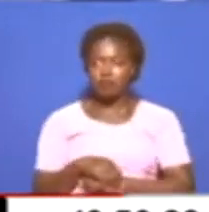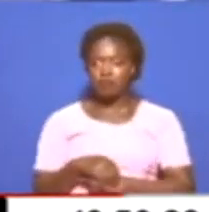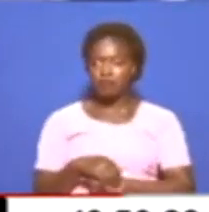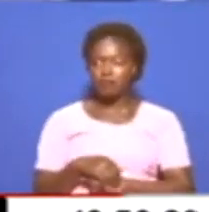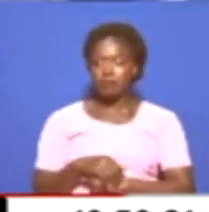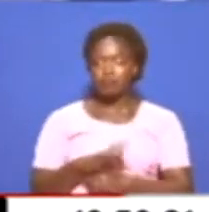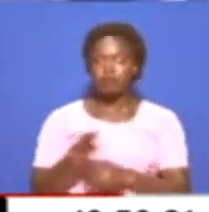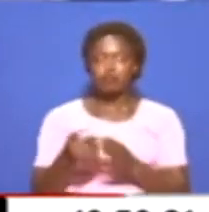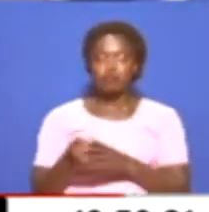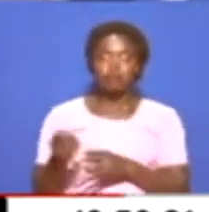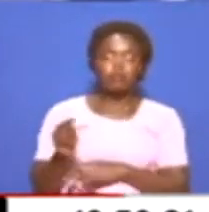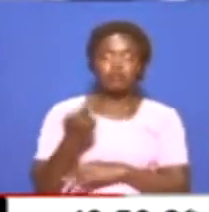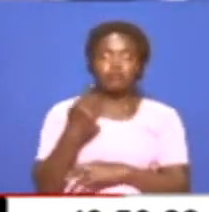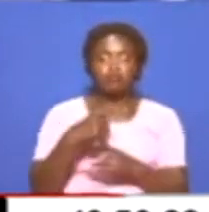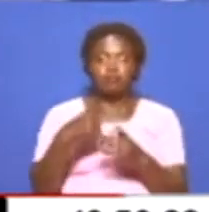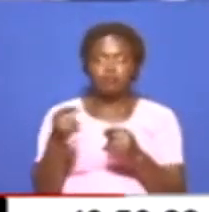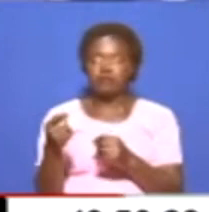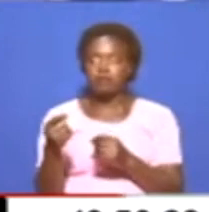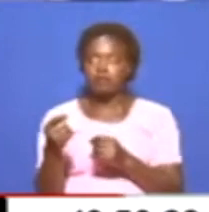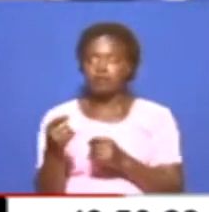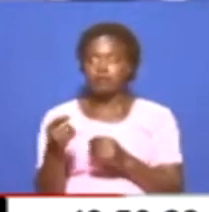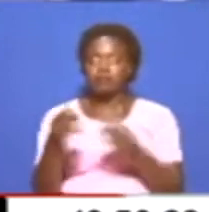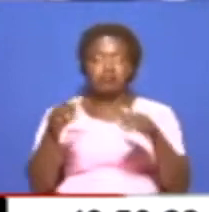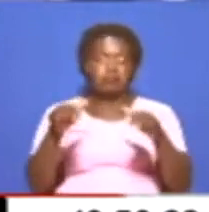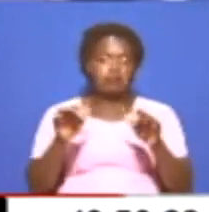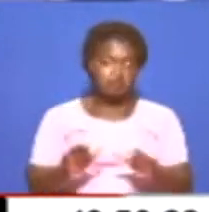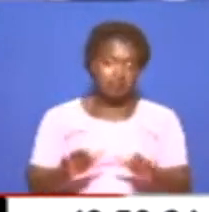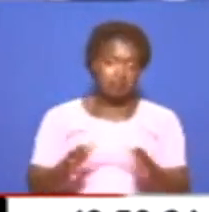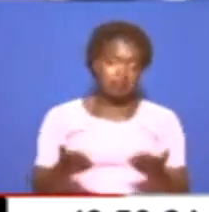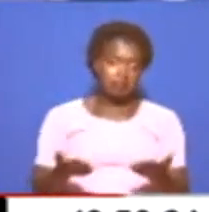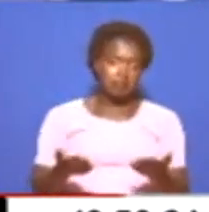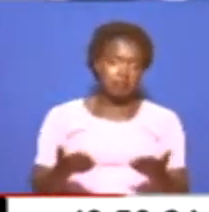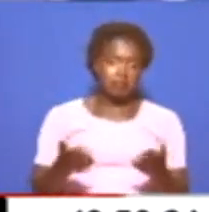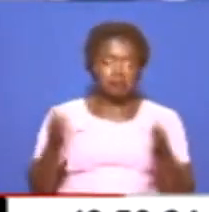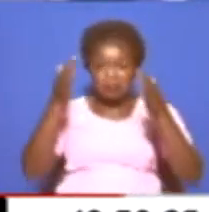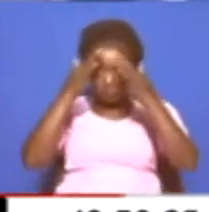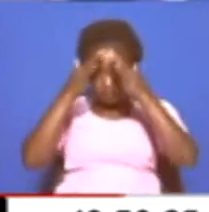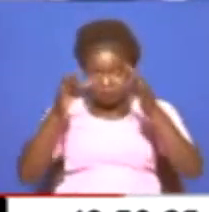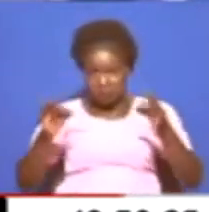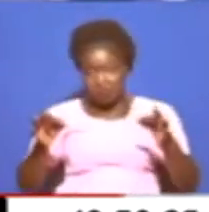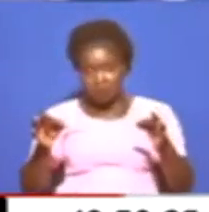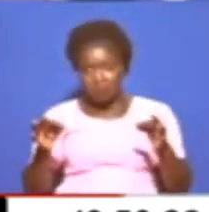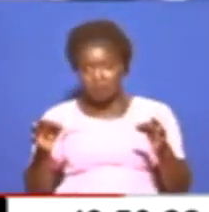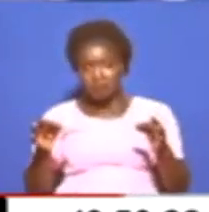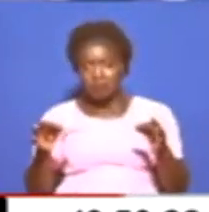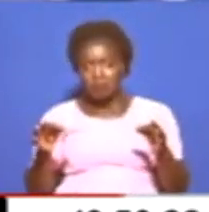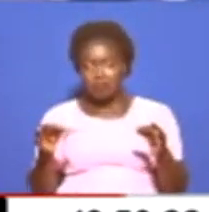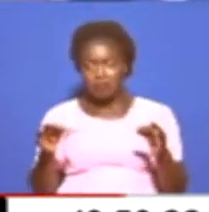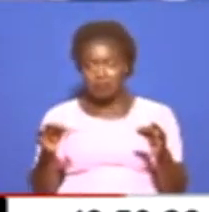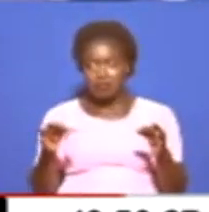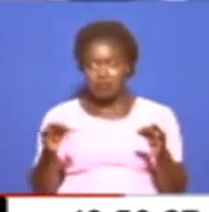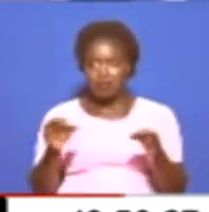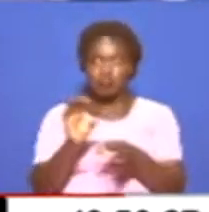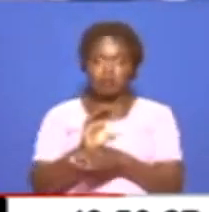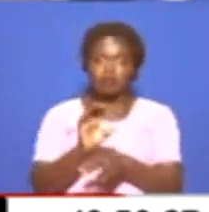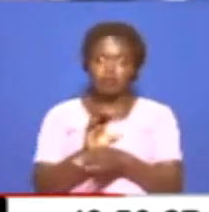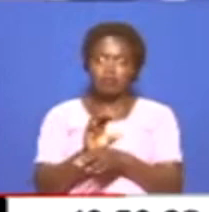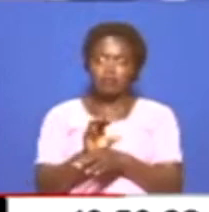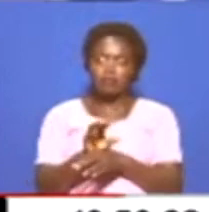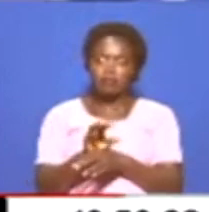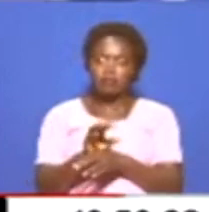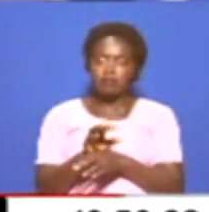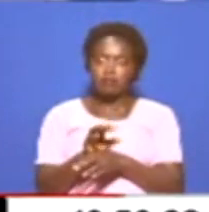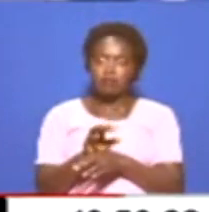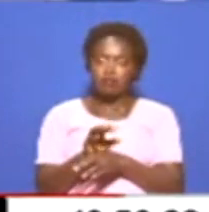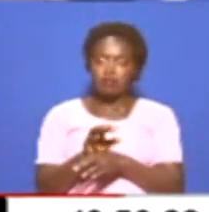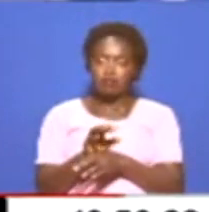that you are attending, call it burial ceremonies, call it wedding ceremonies, churches, because we are visiting so many